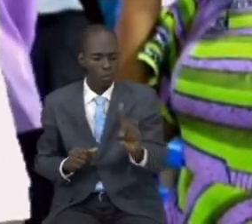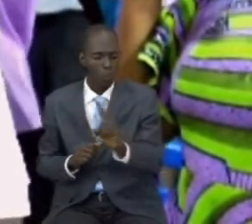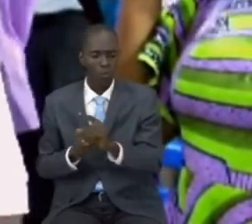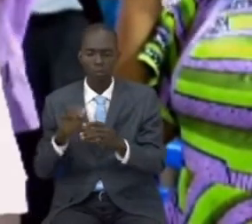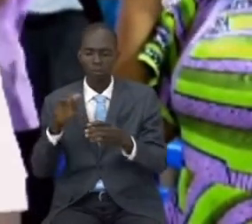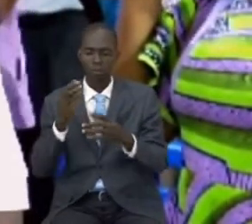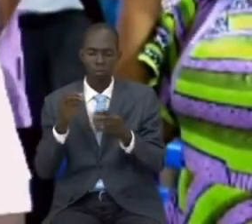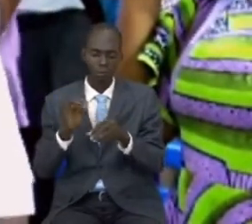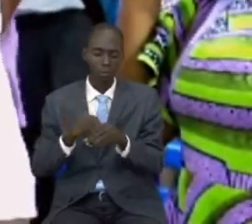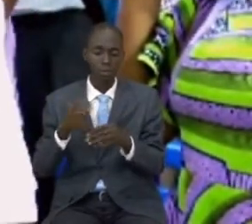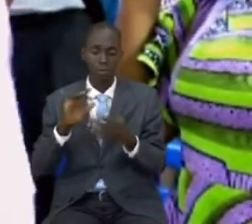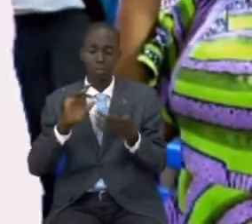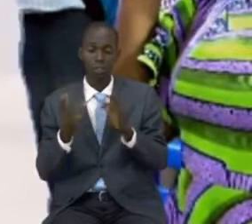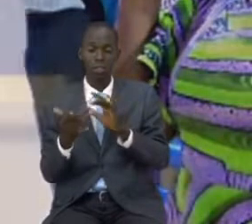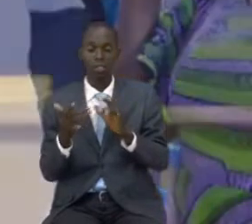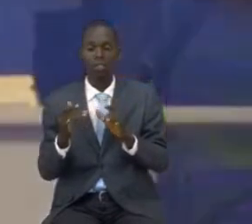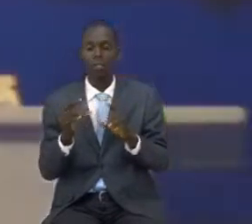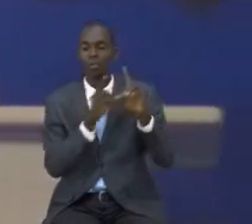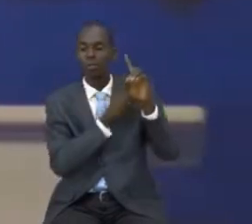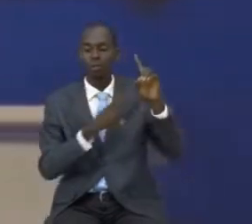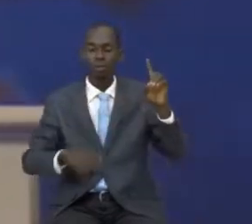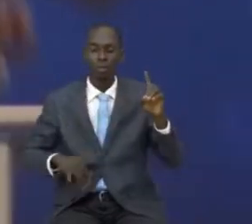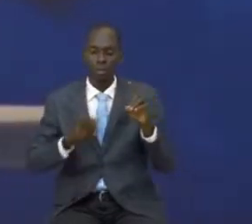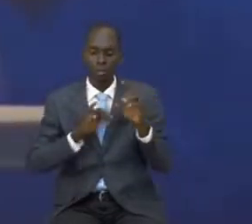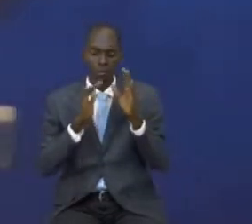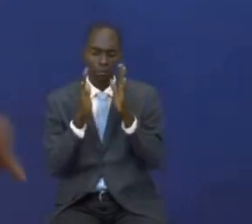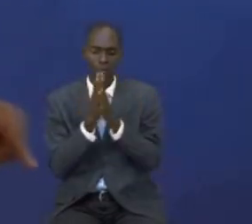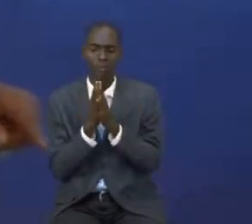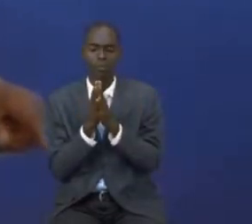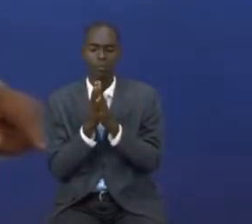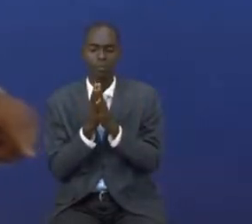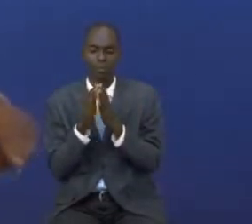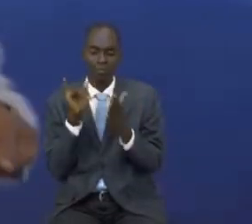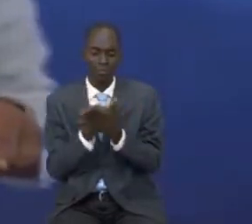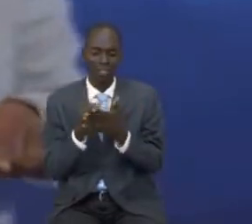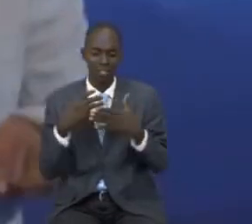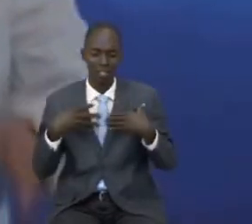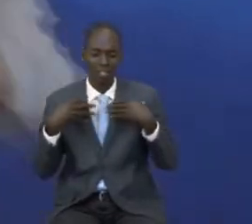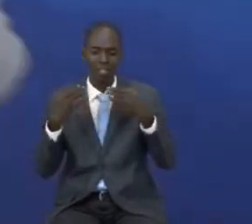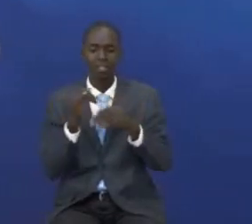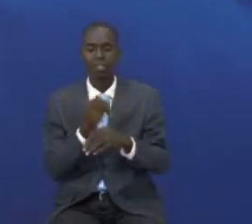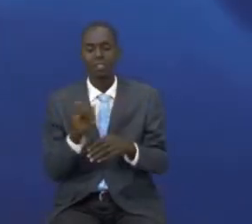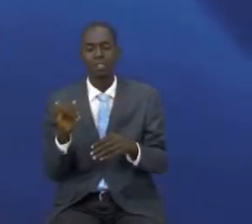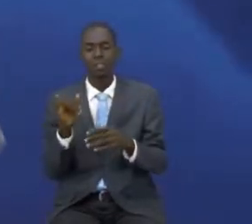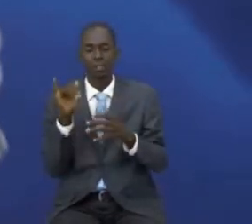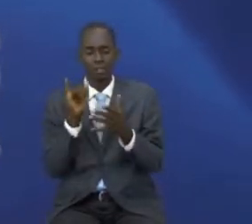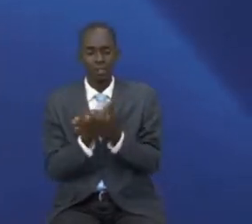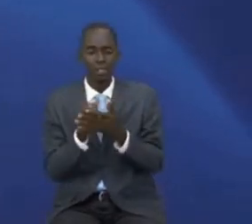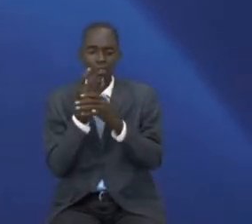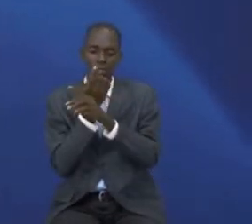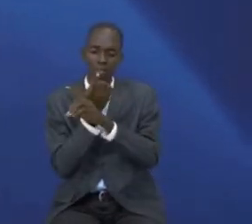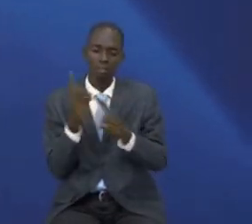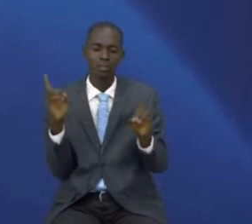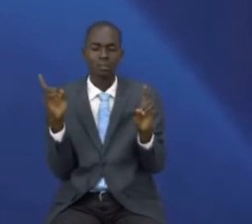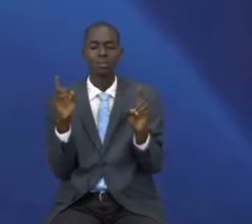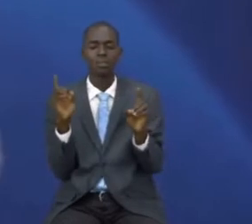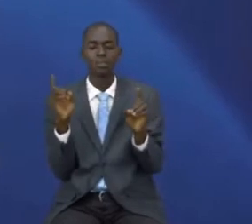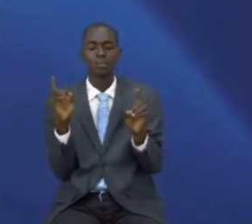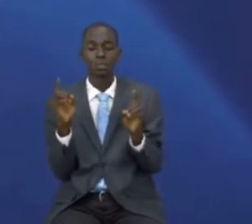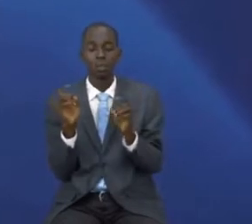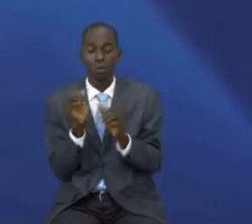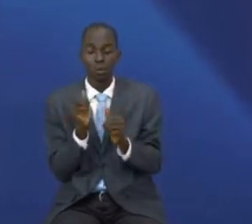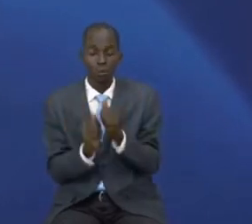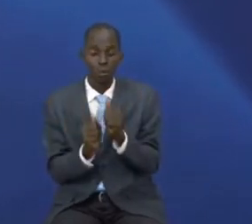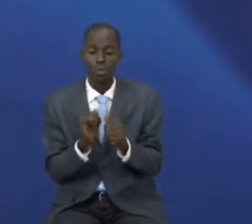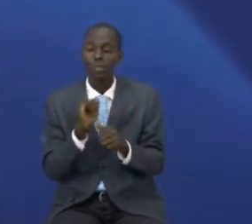online. Lord, I pray that healing, that deliverance, which is